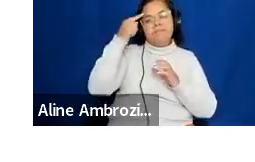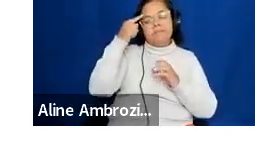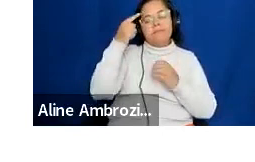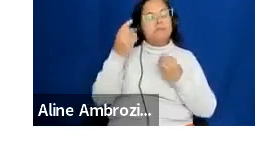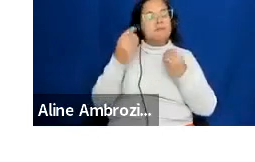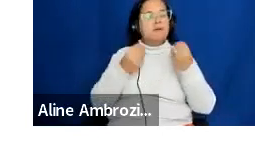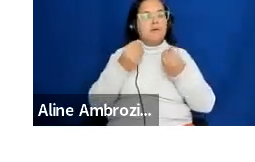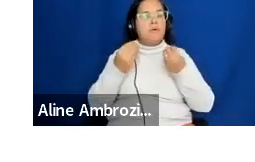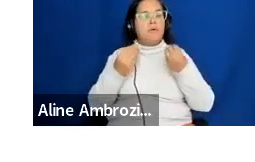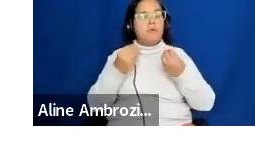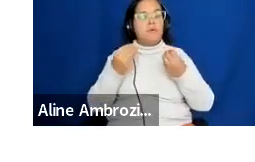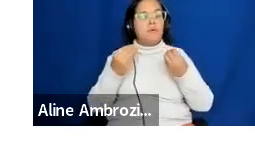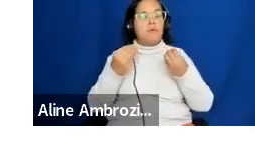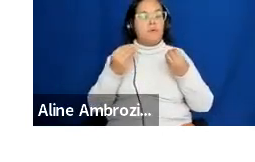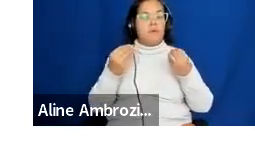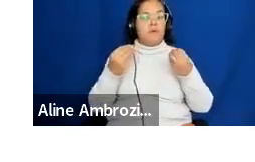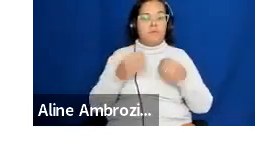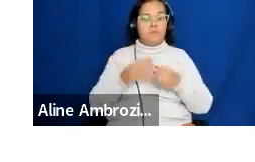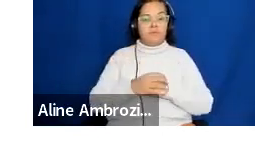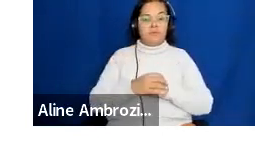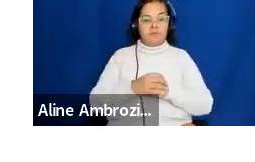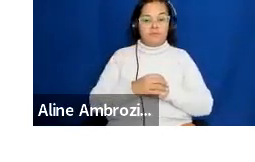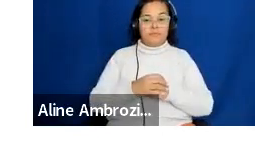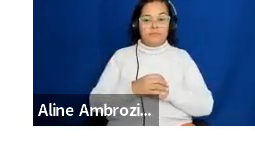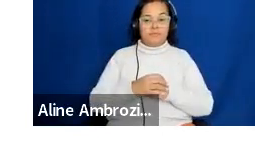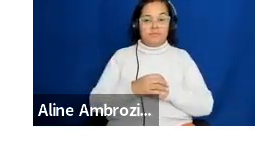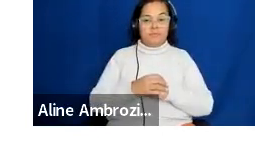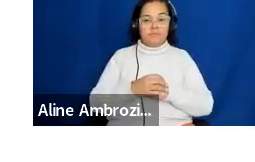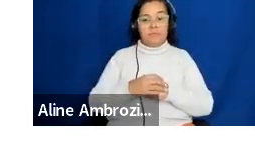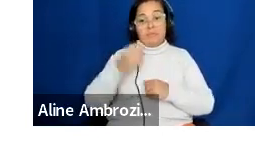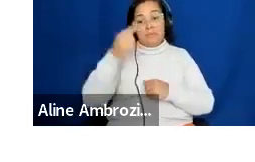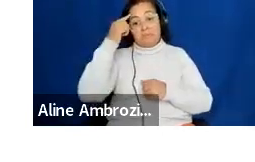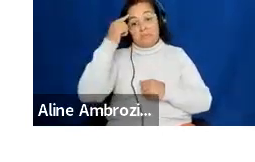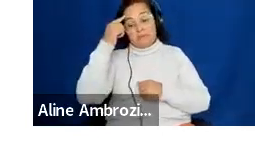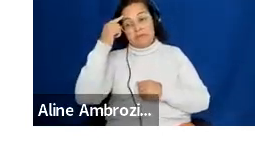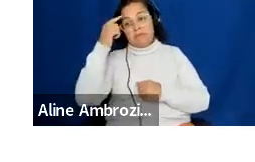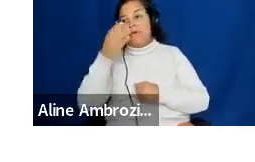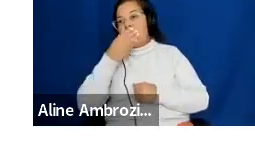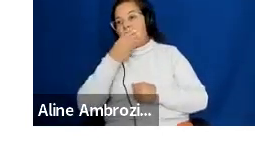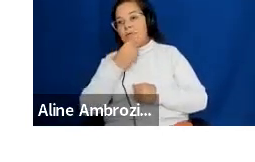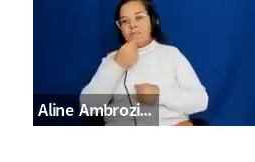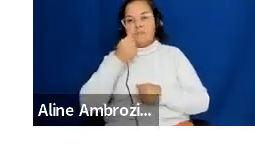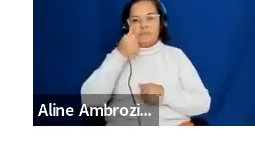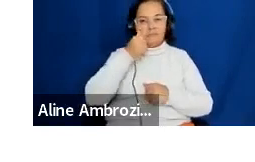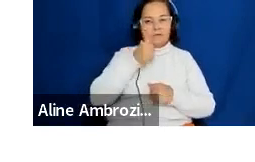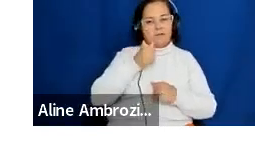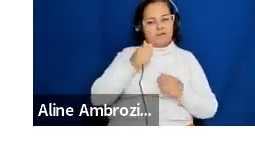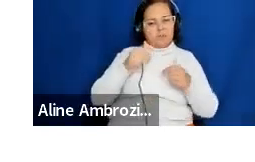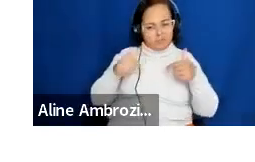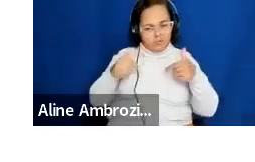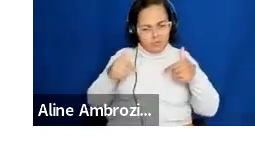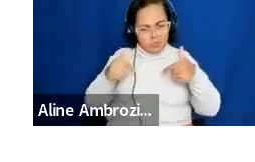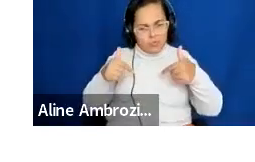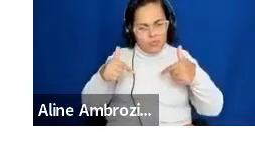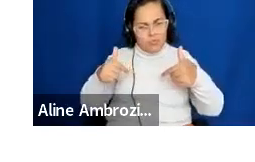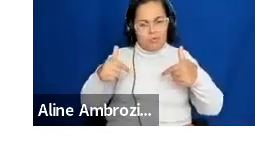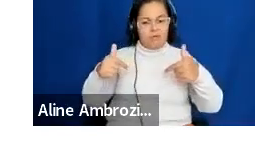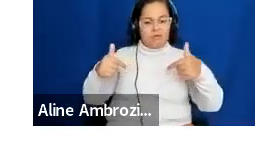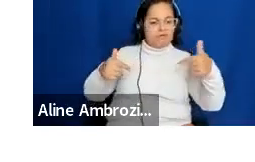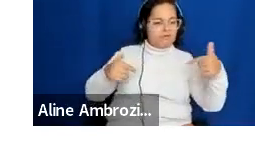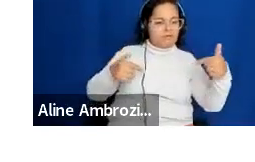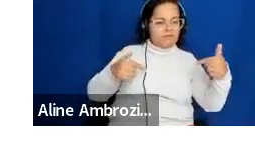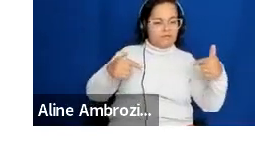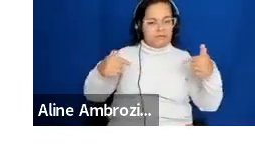other to live, they retained their potential for self-determination, self-creation, self-consciousness, and